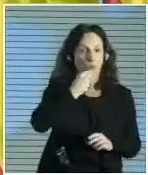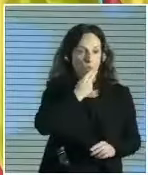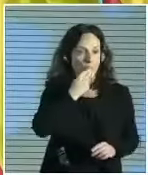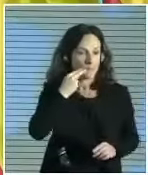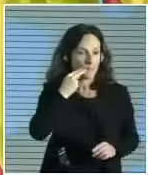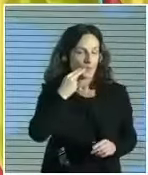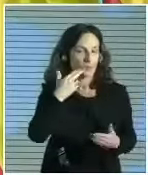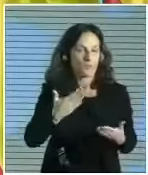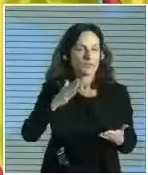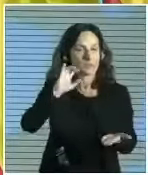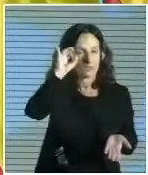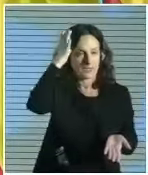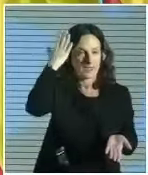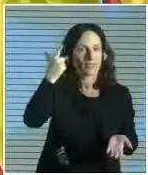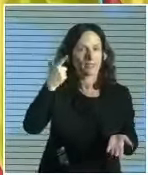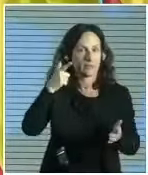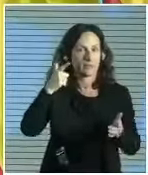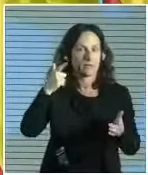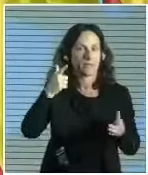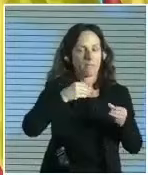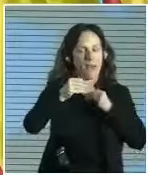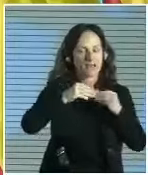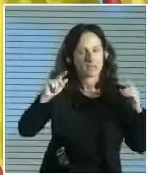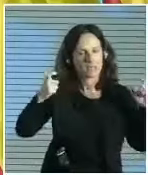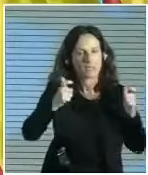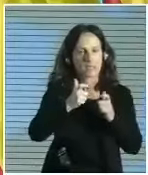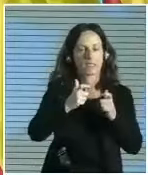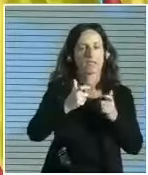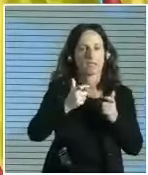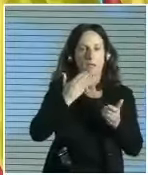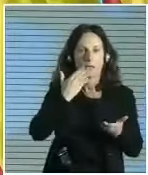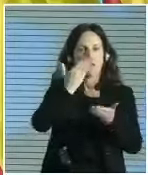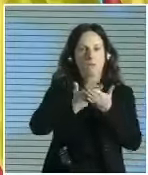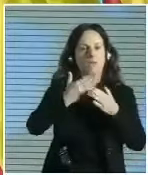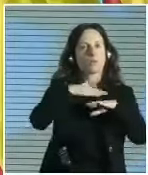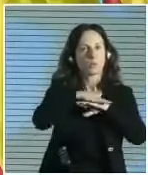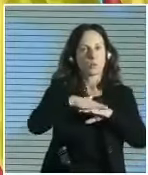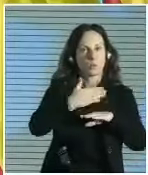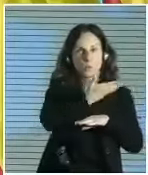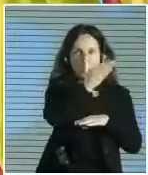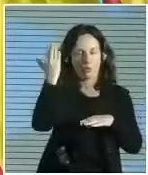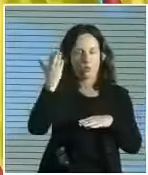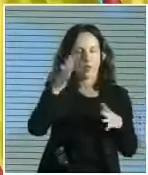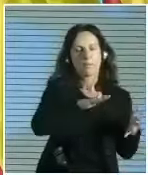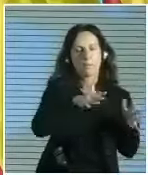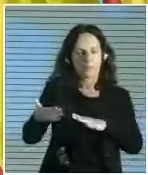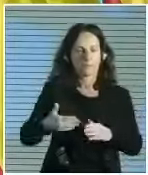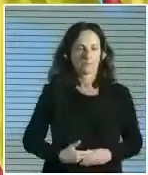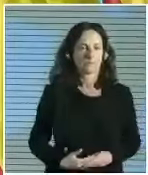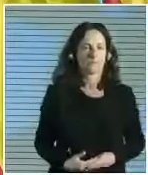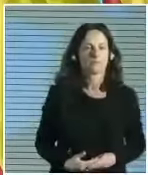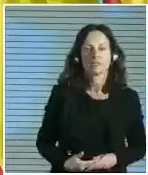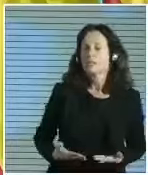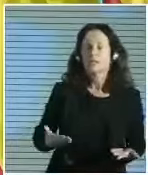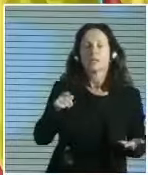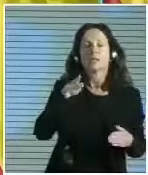Initiative. So what motivated you? Why is plastic pollution and tackling plastic pollution so important for PONANT, and what are